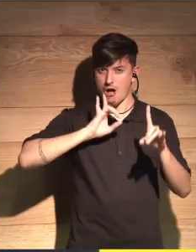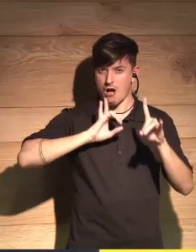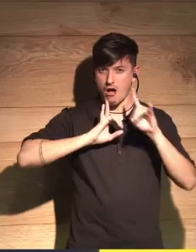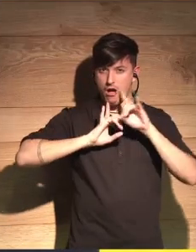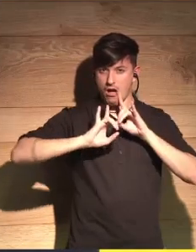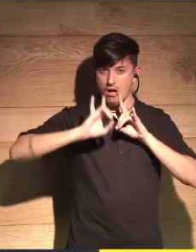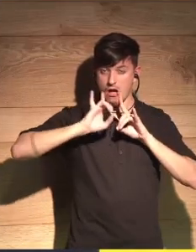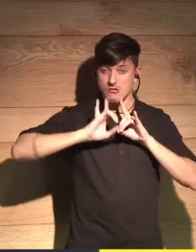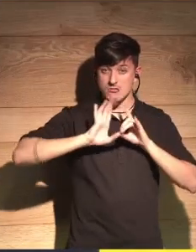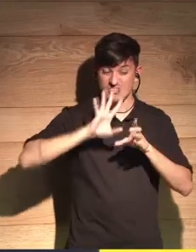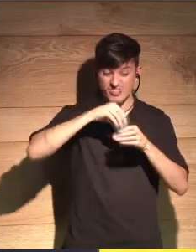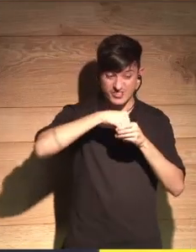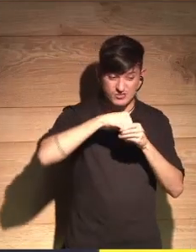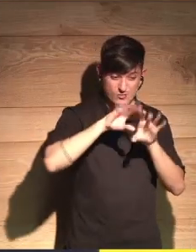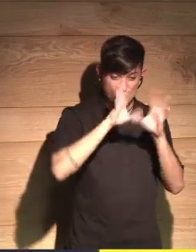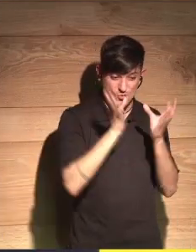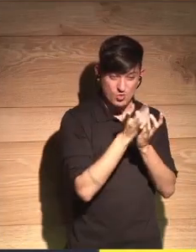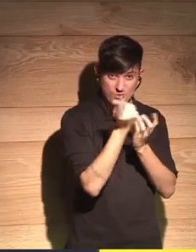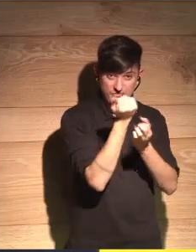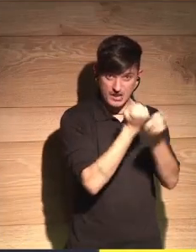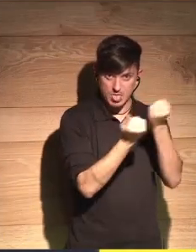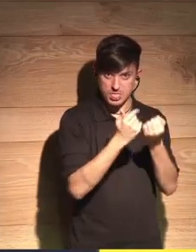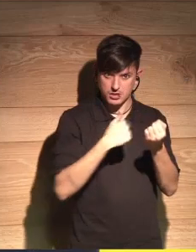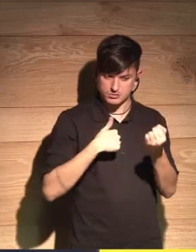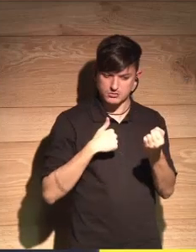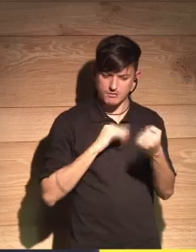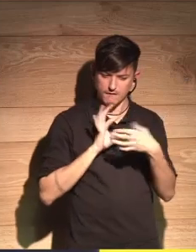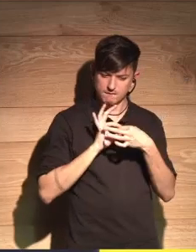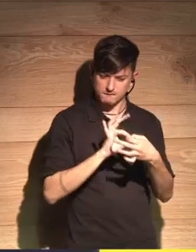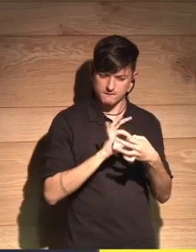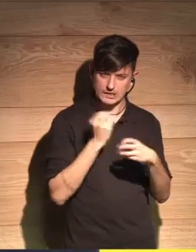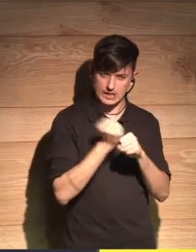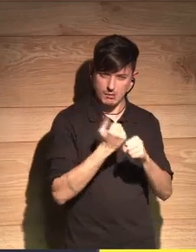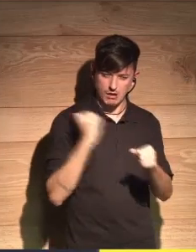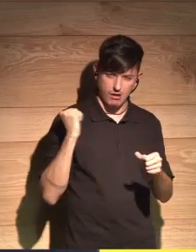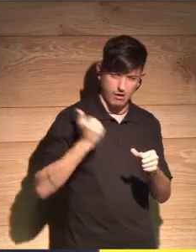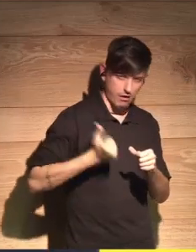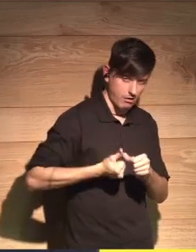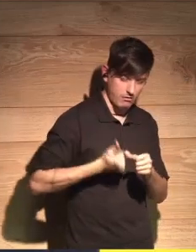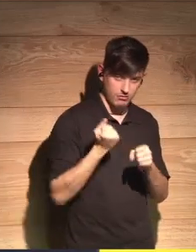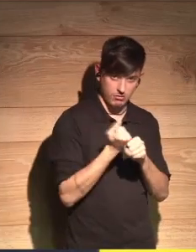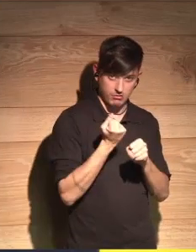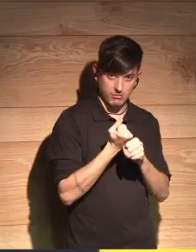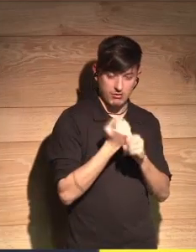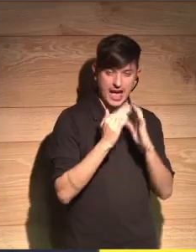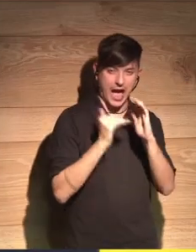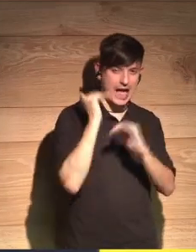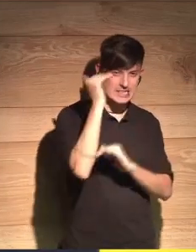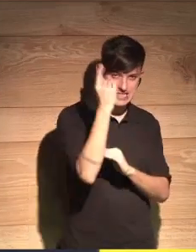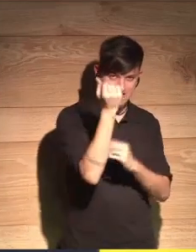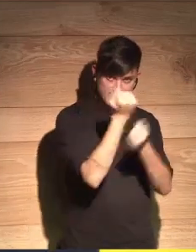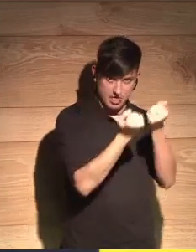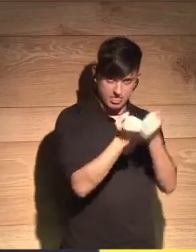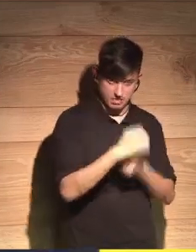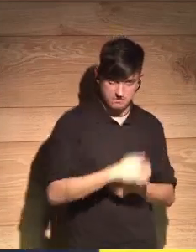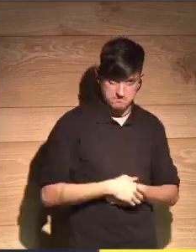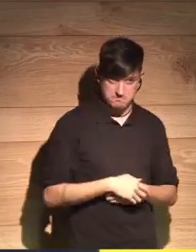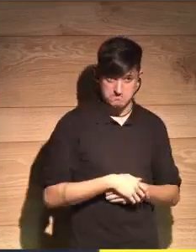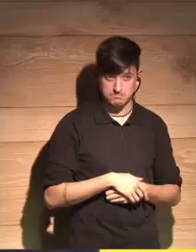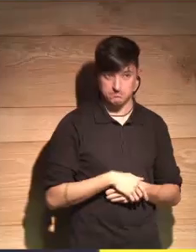of intelligence that is really, really admirable, surprisingly good. So in the world of